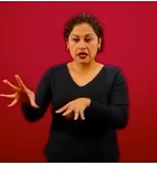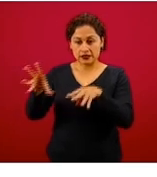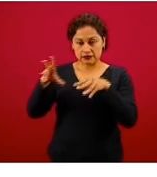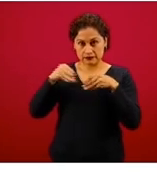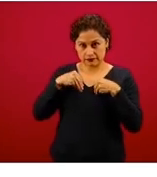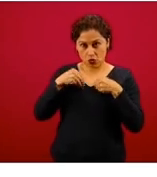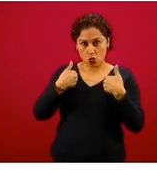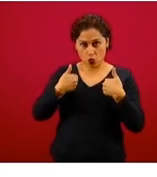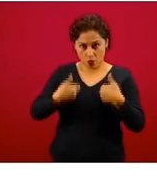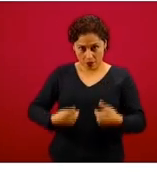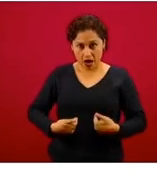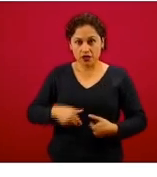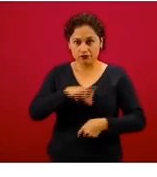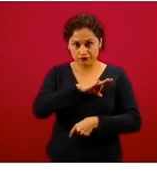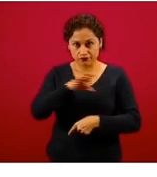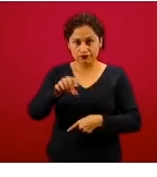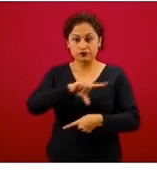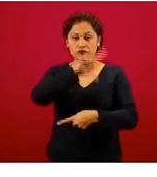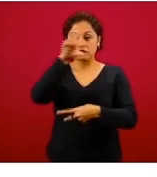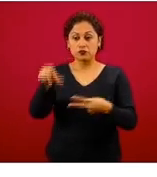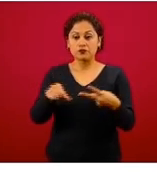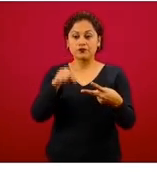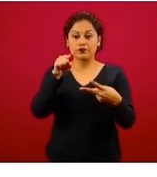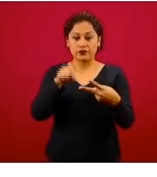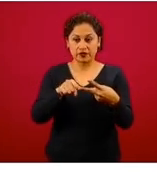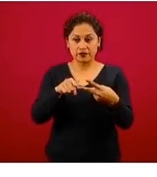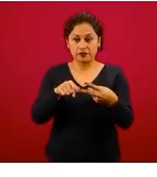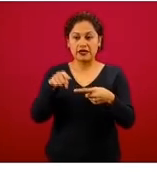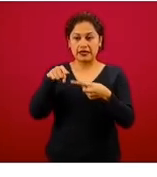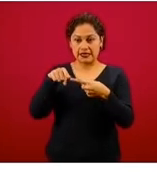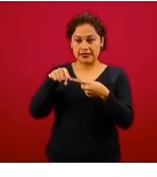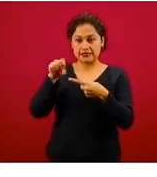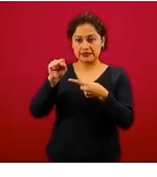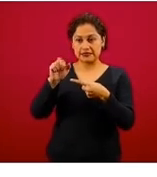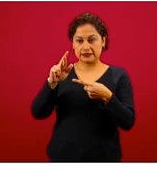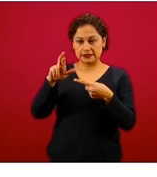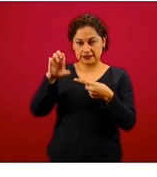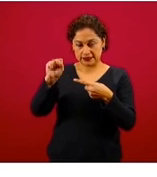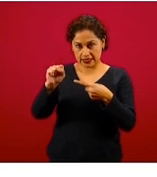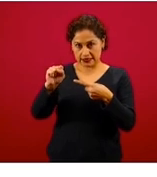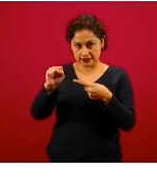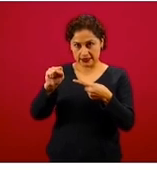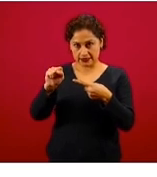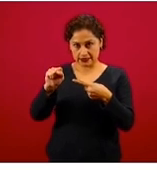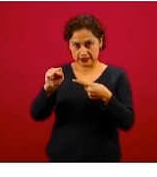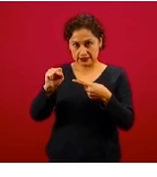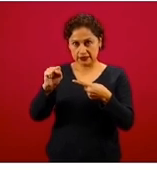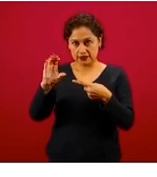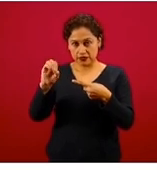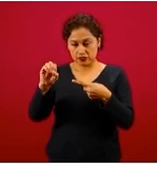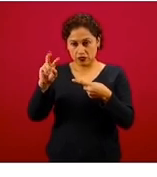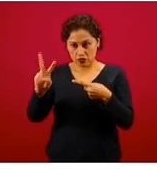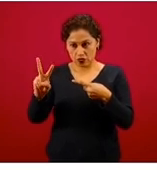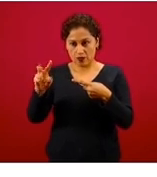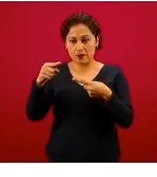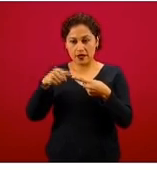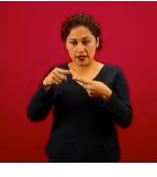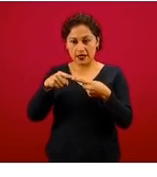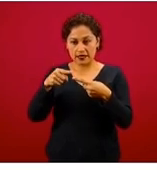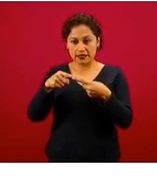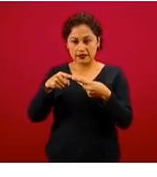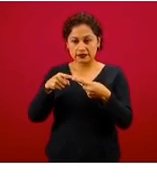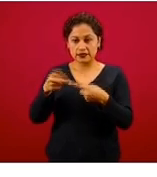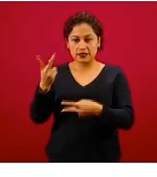human humano. beings. First of Después them was esto the es SARS primero, coronavirus, eh, el síndrome respiratorio